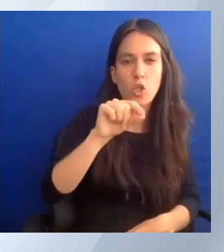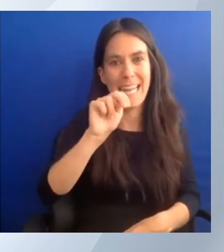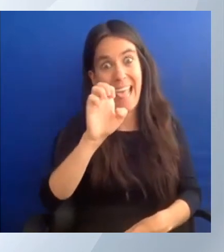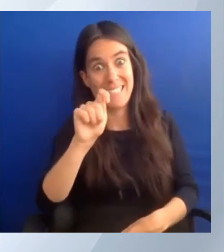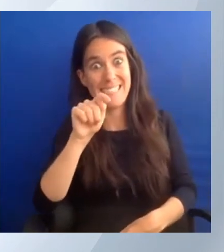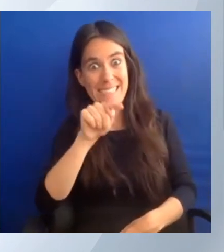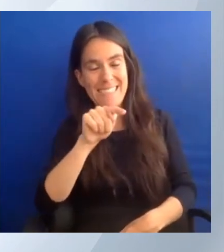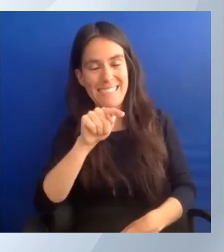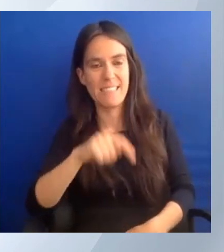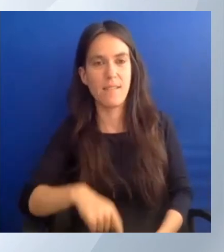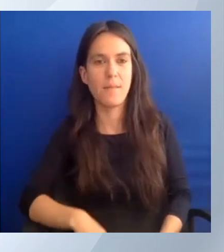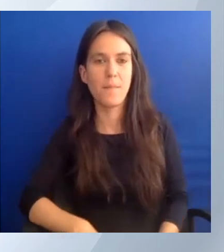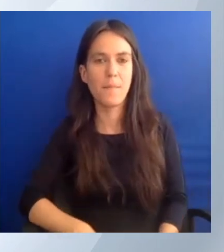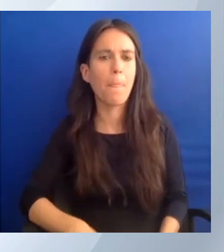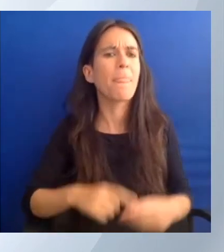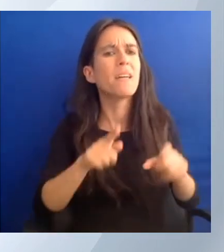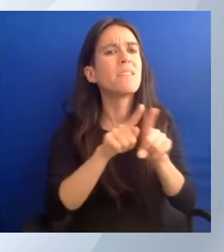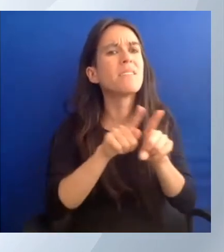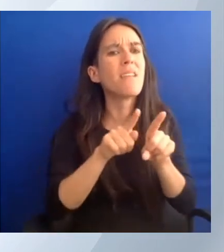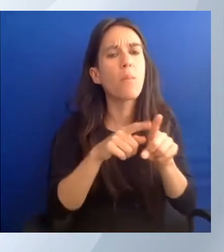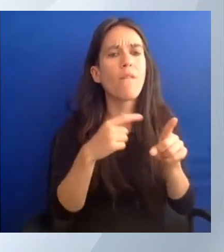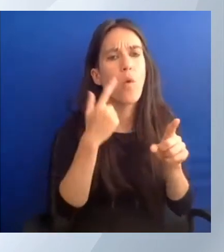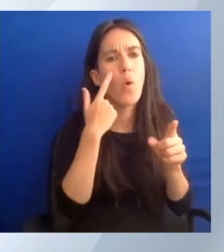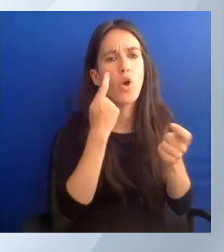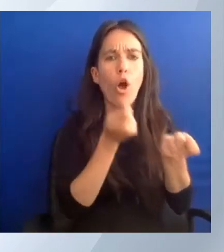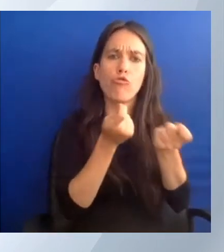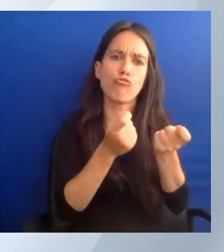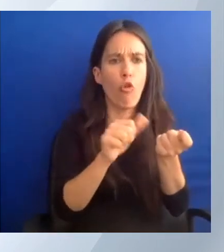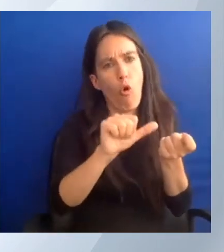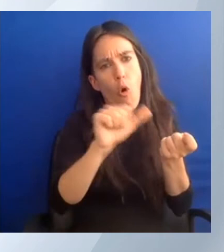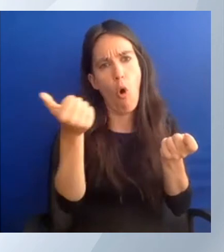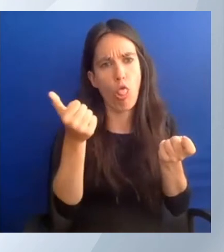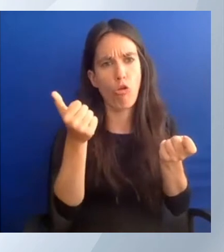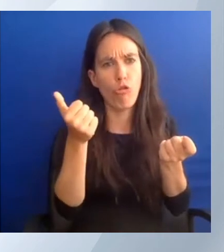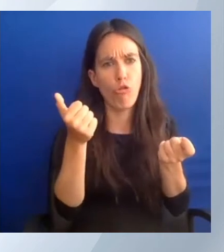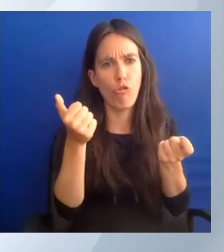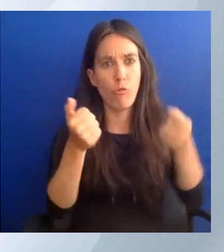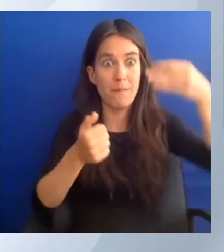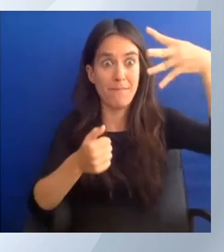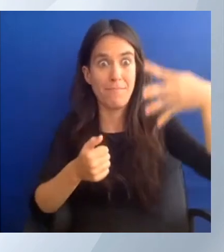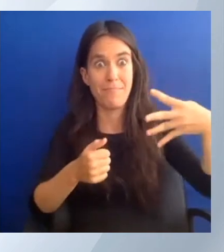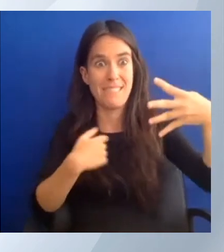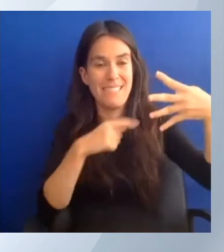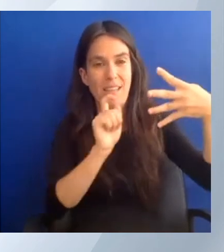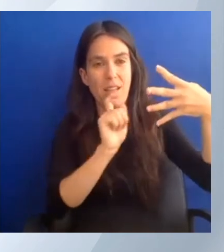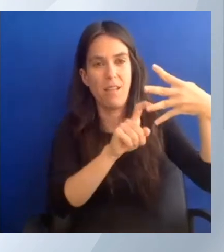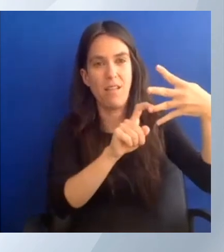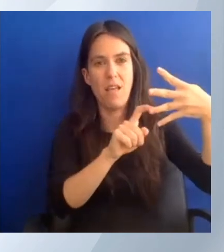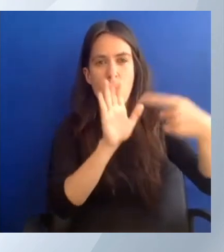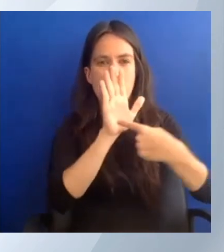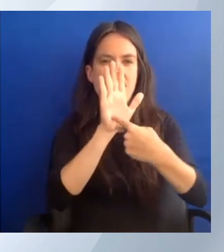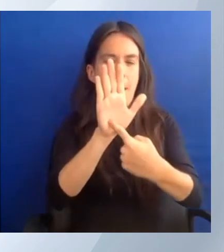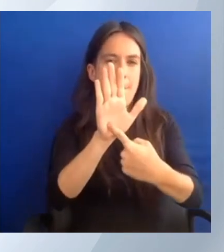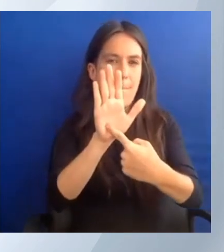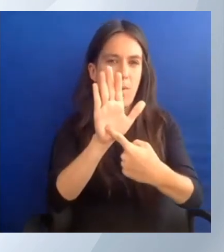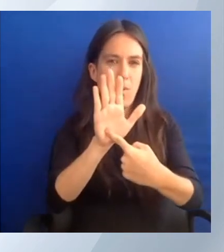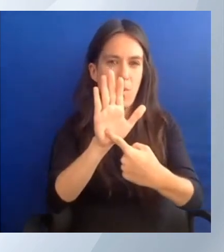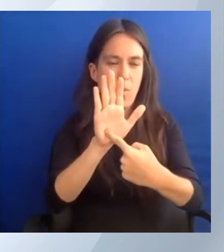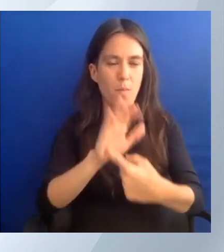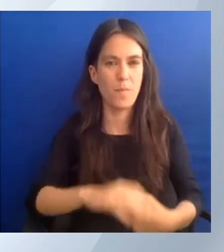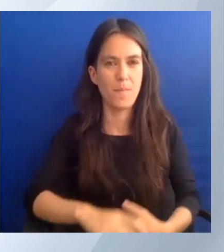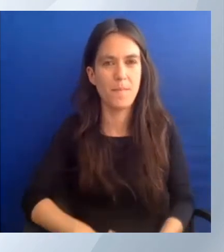same sample scenario for controllers also, where you can see that I have a sample controller and I have decorated it